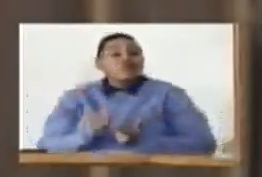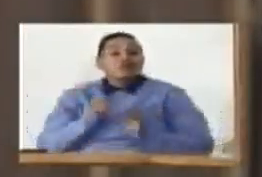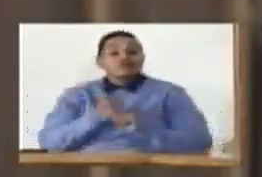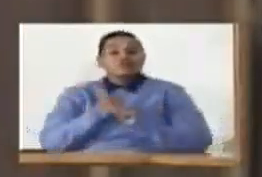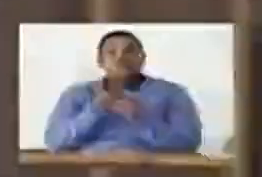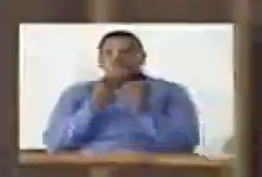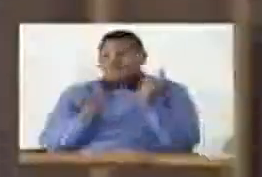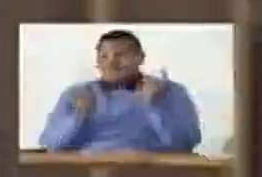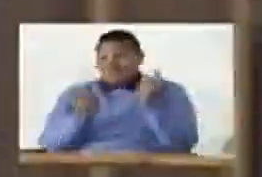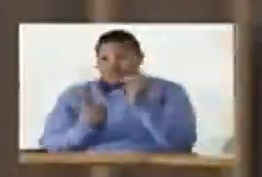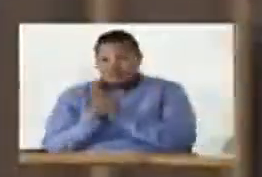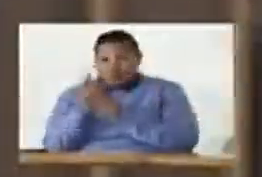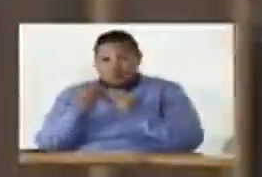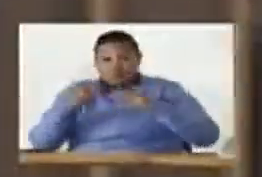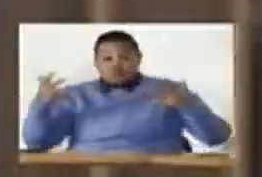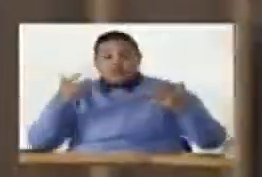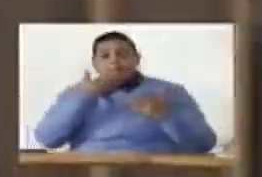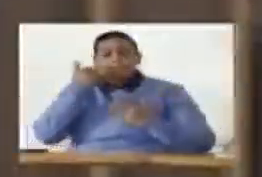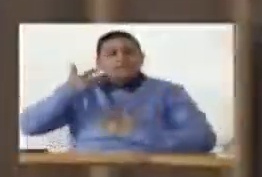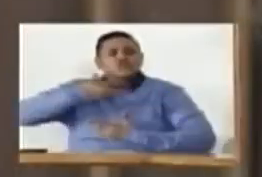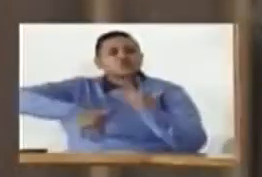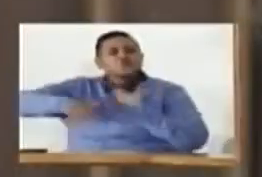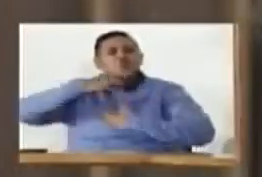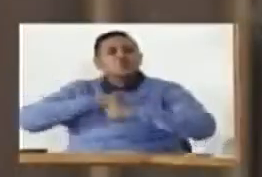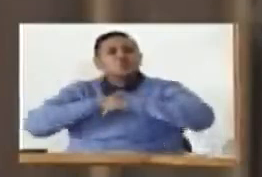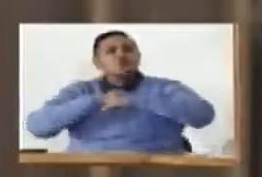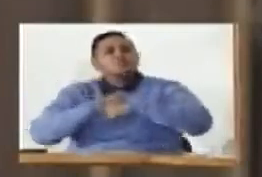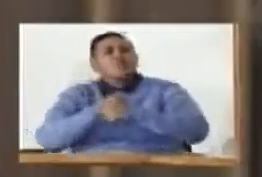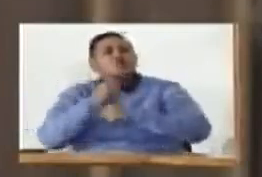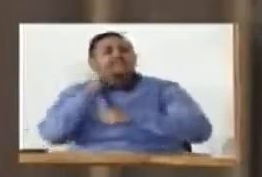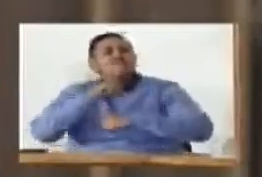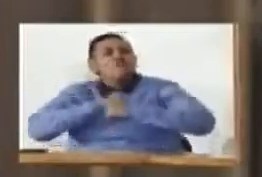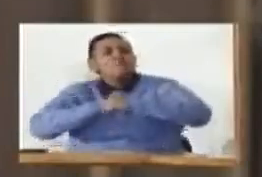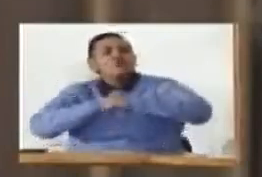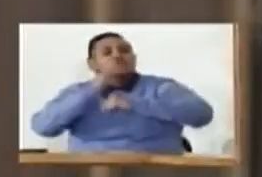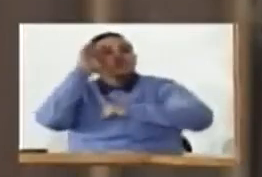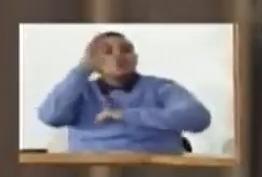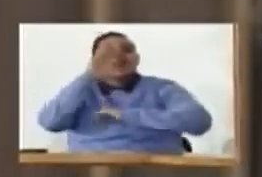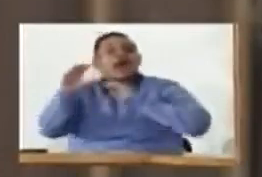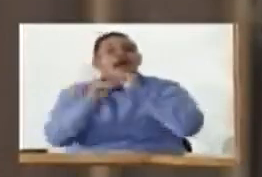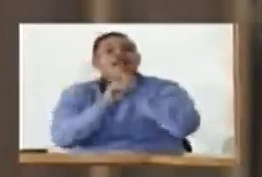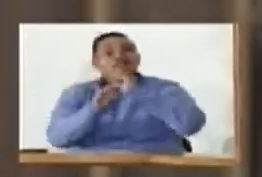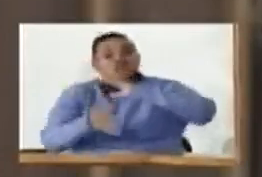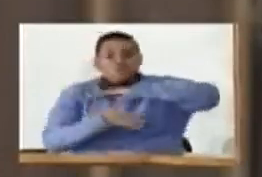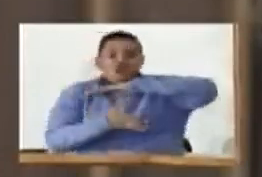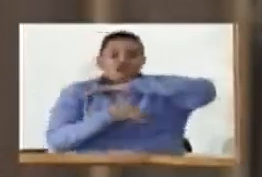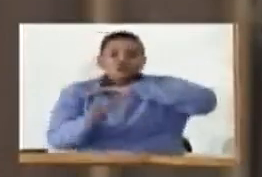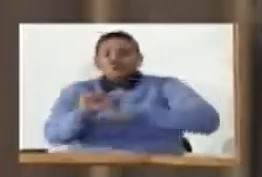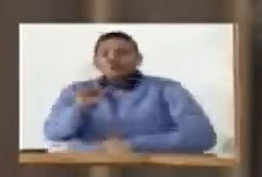and better social production or protection will also be a priority.